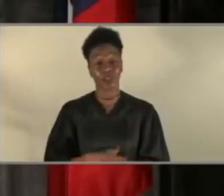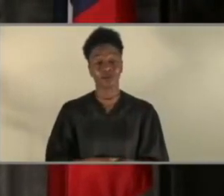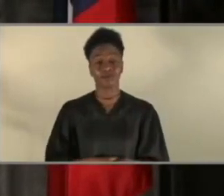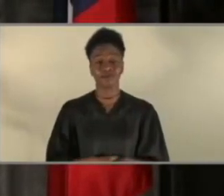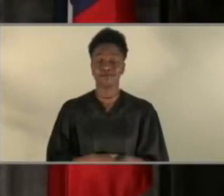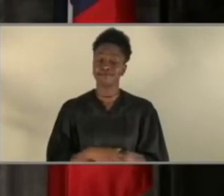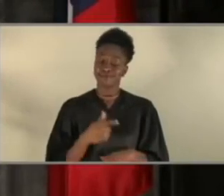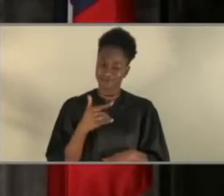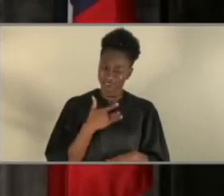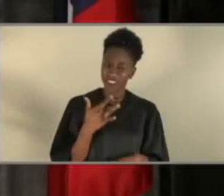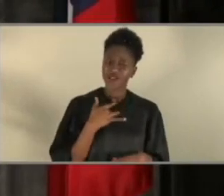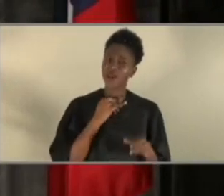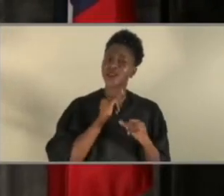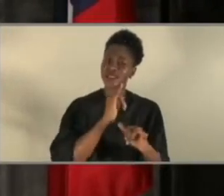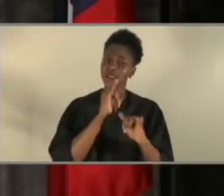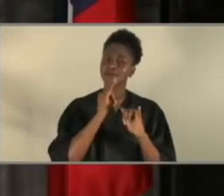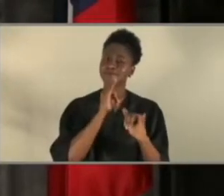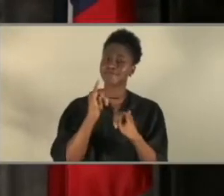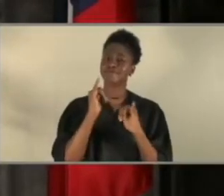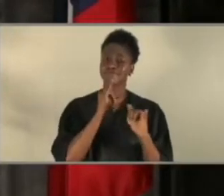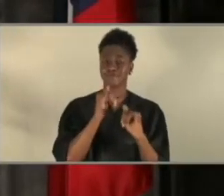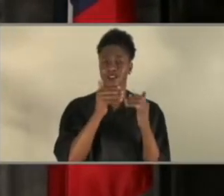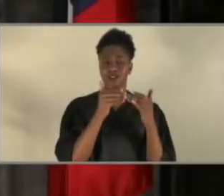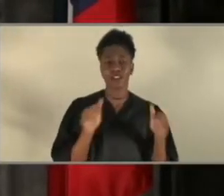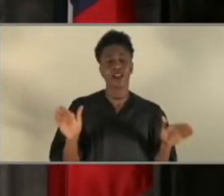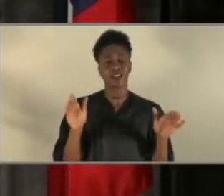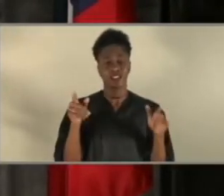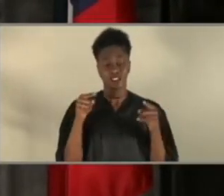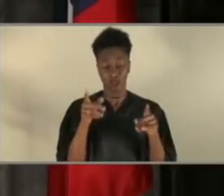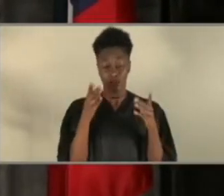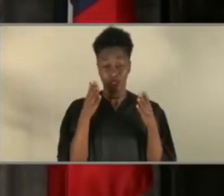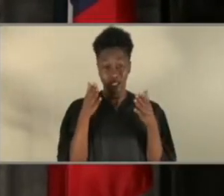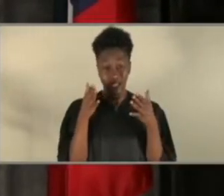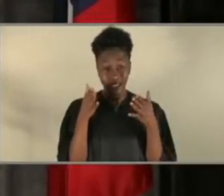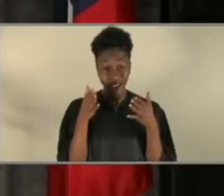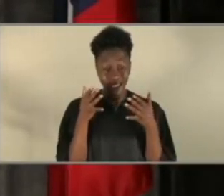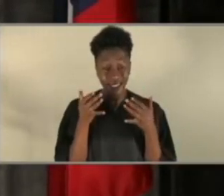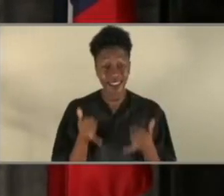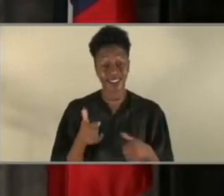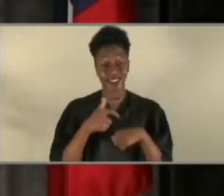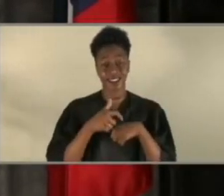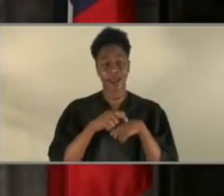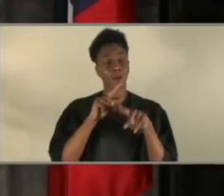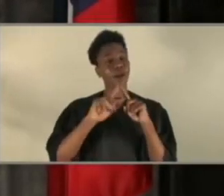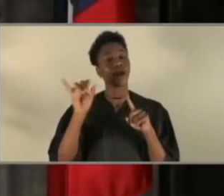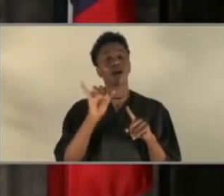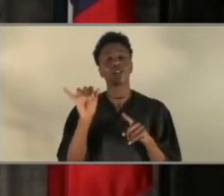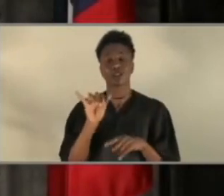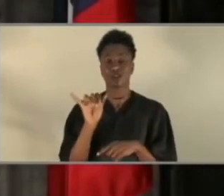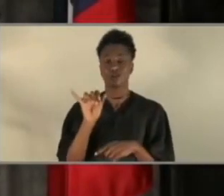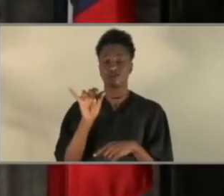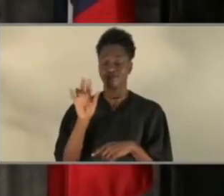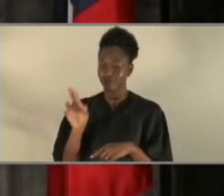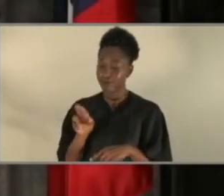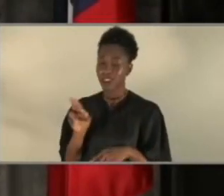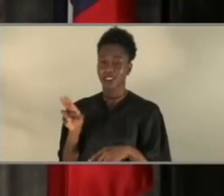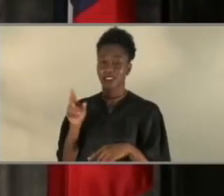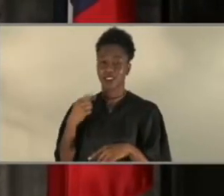same pain and feelings of loss during this rite of passage, but it is also a blessing that we are where we are